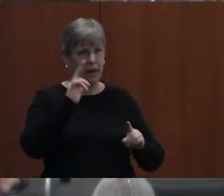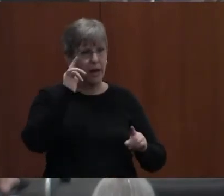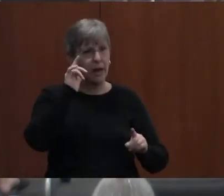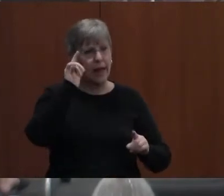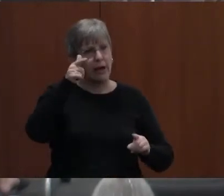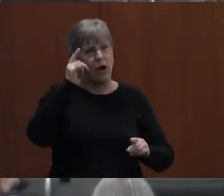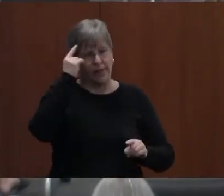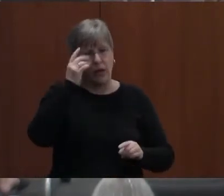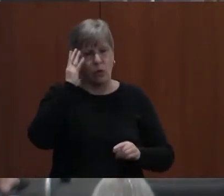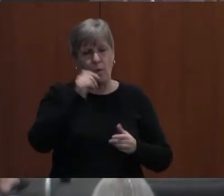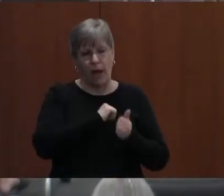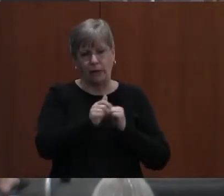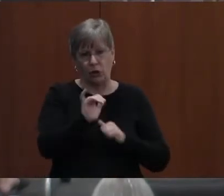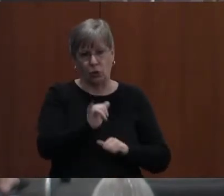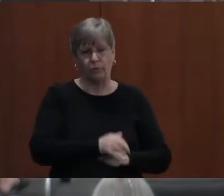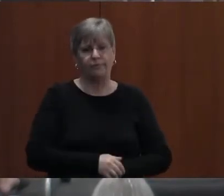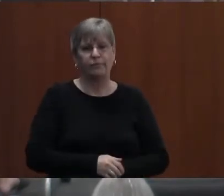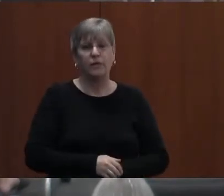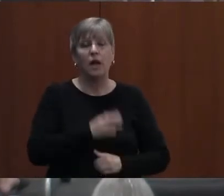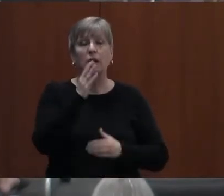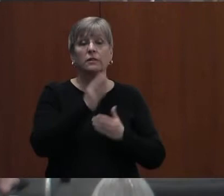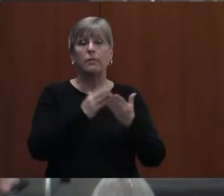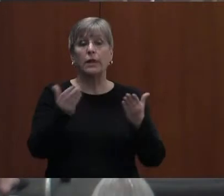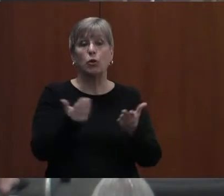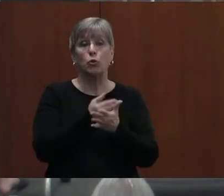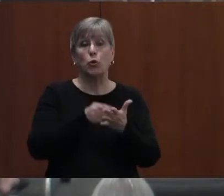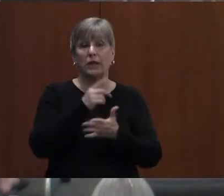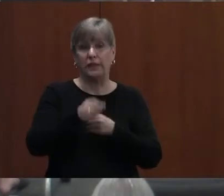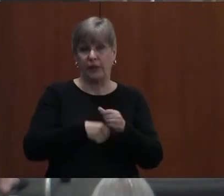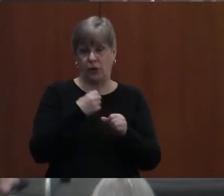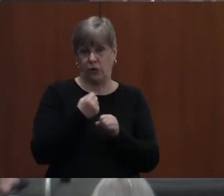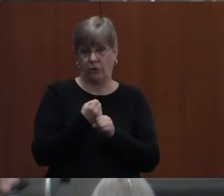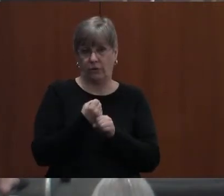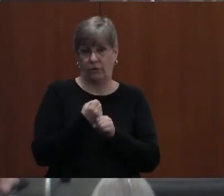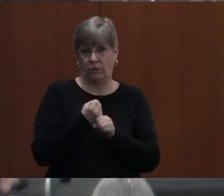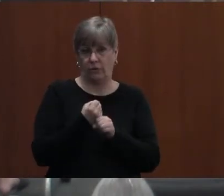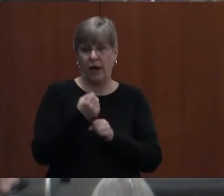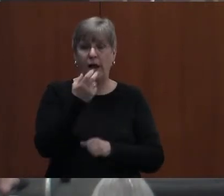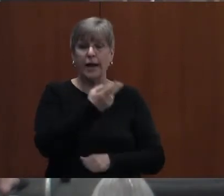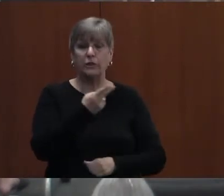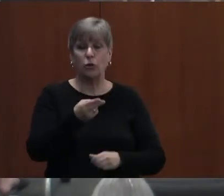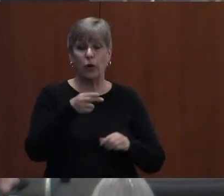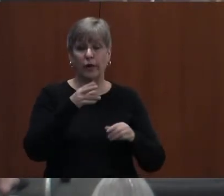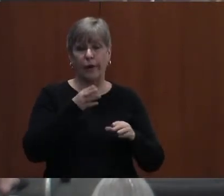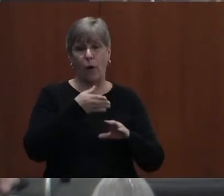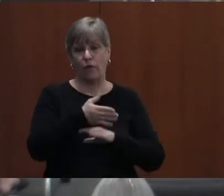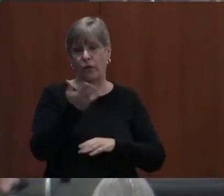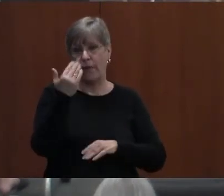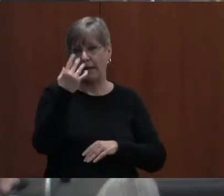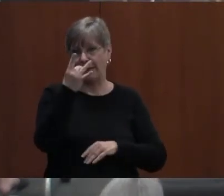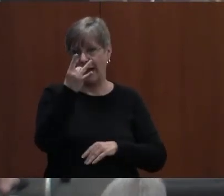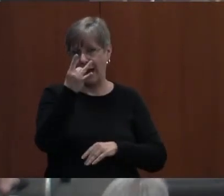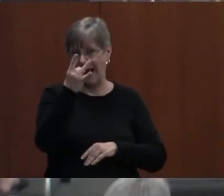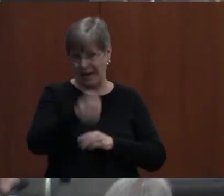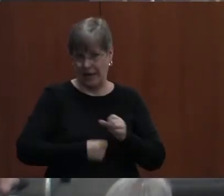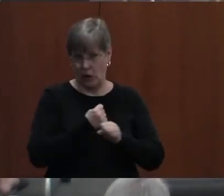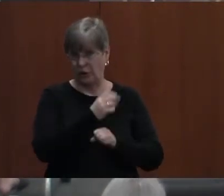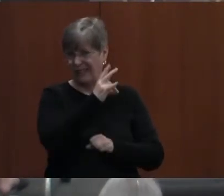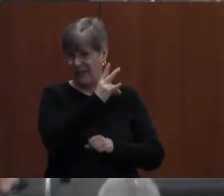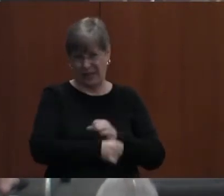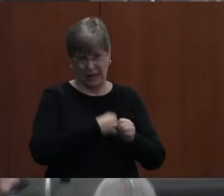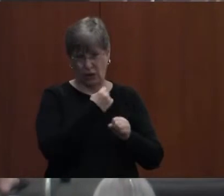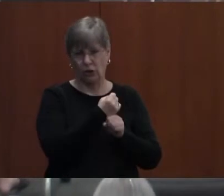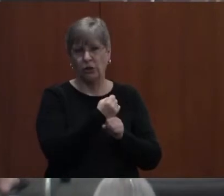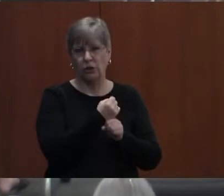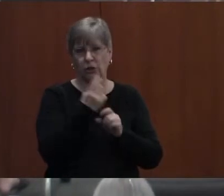eventually pass, I think, too. Something new this year, historically, over the last 8 years at least, or 7 years,